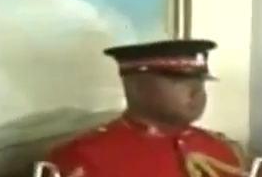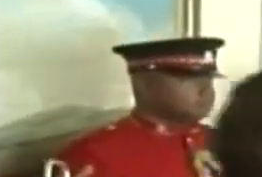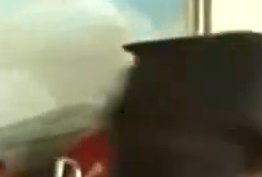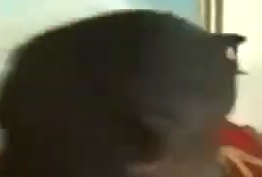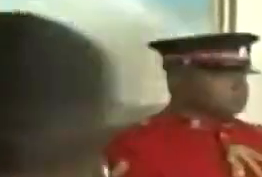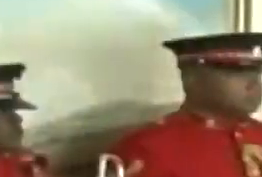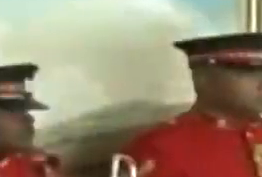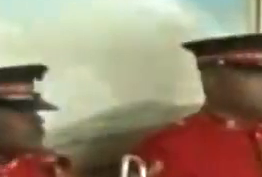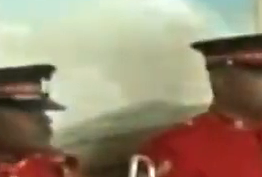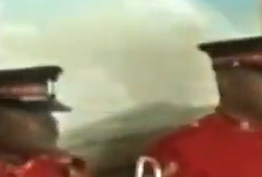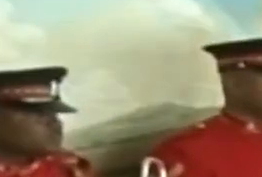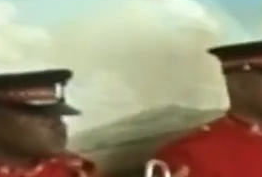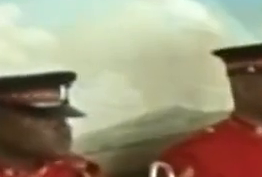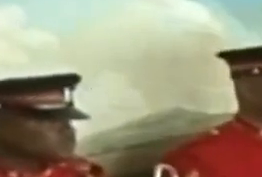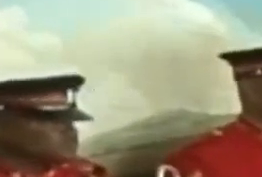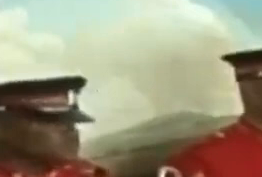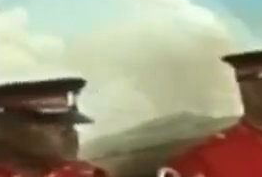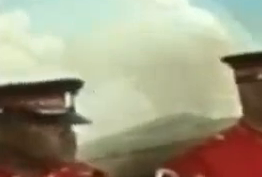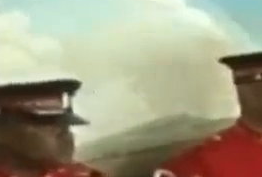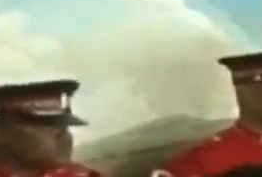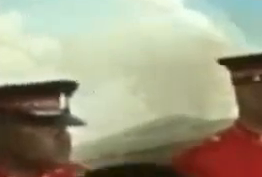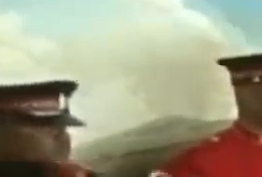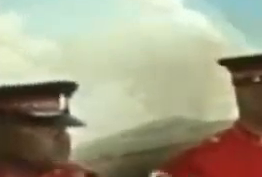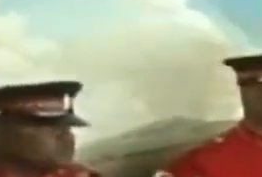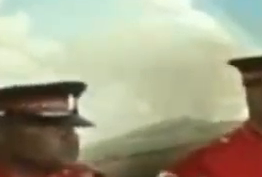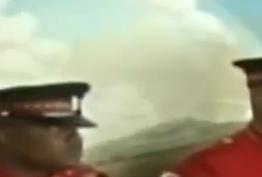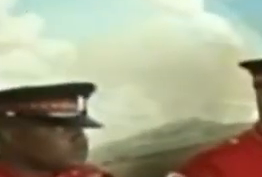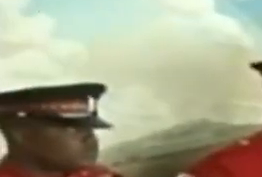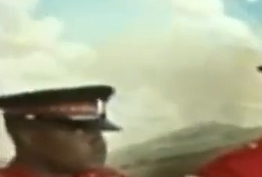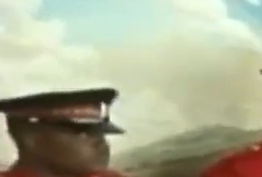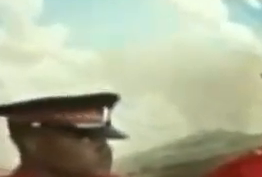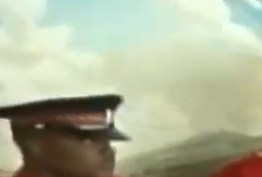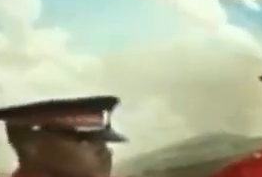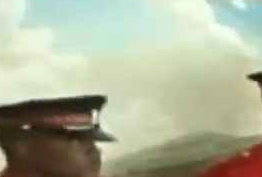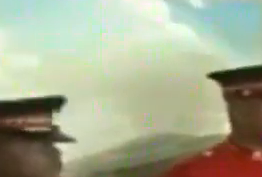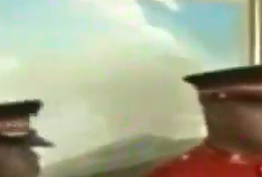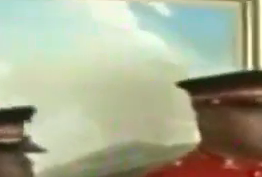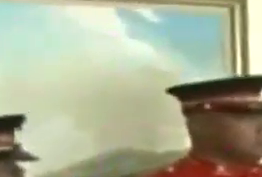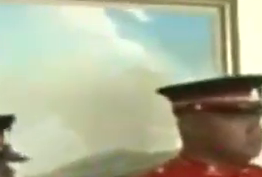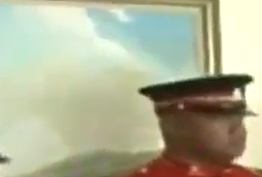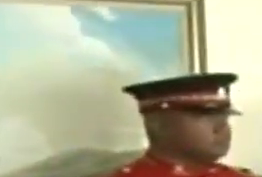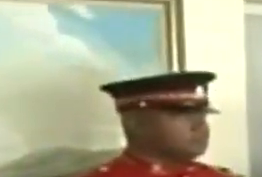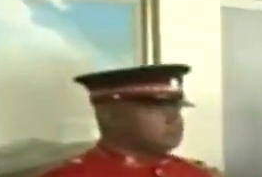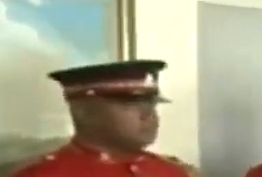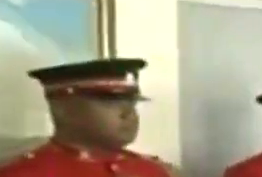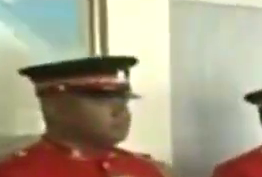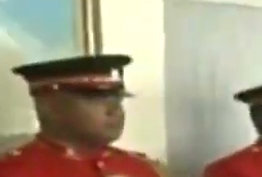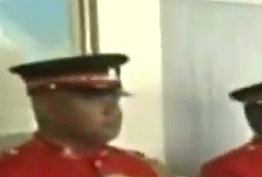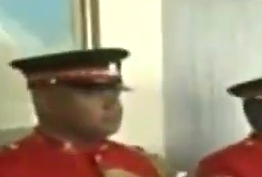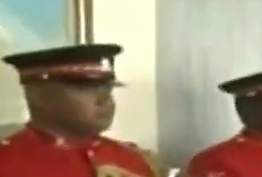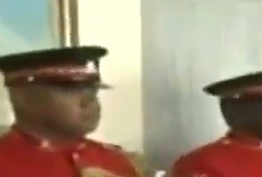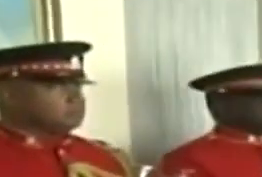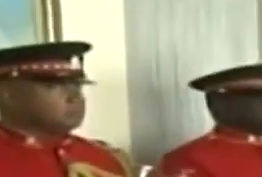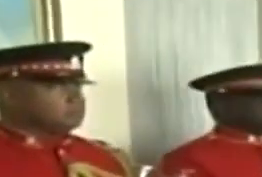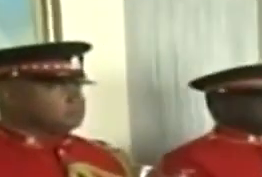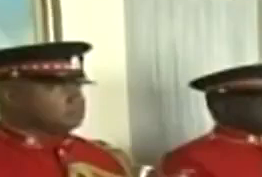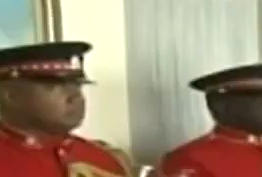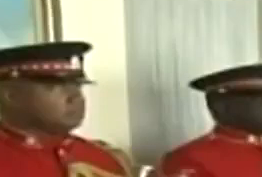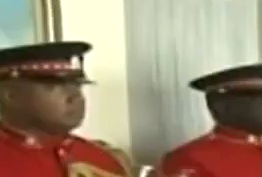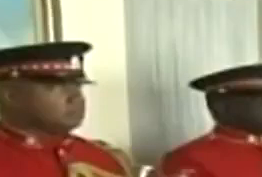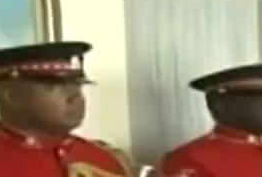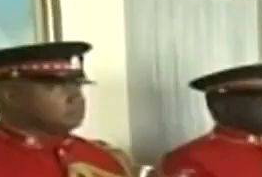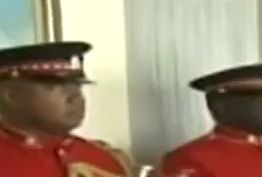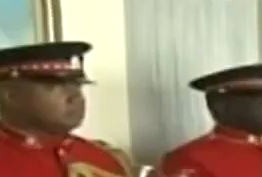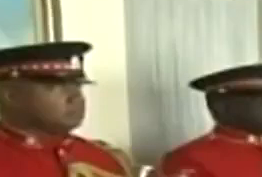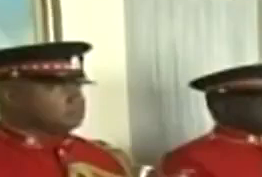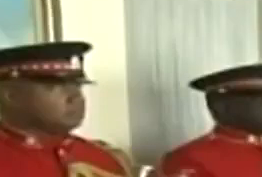circle land? Absolutely. So our competition is now underway for the design of a new parliamentary building. 5